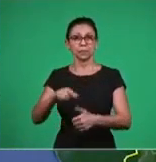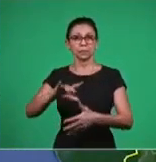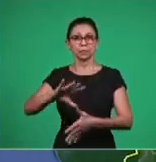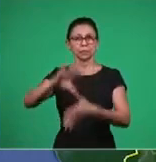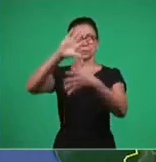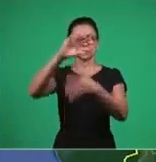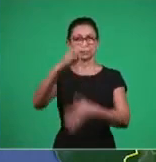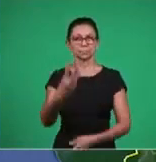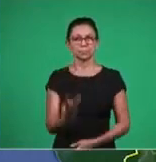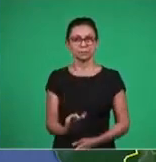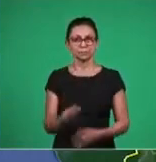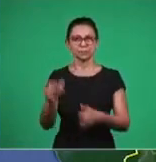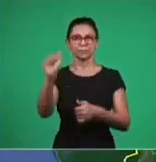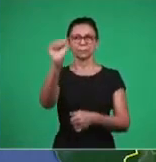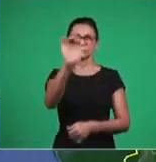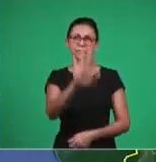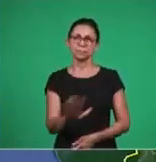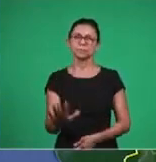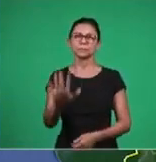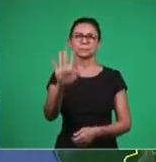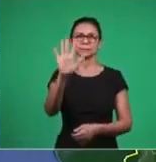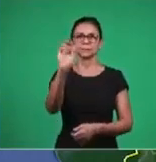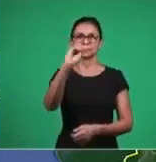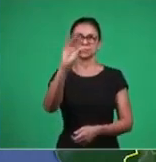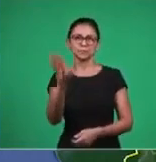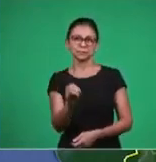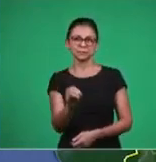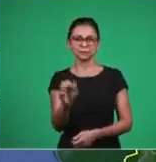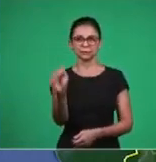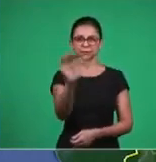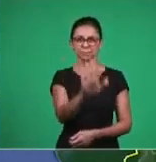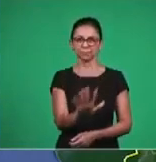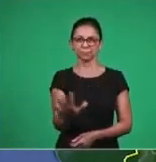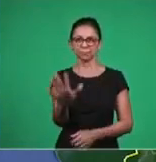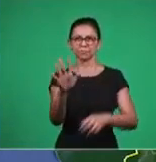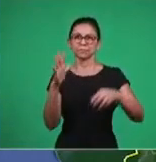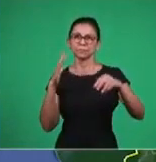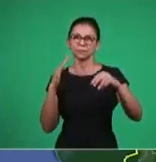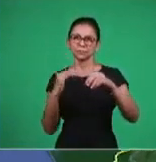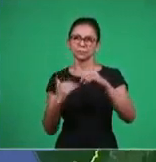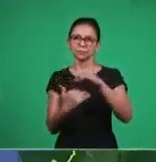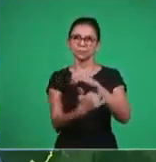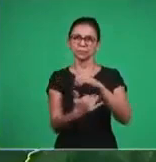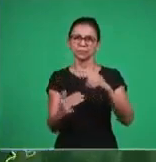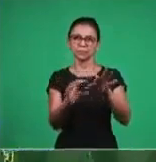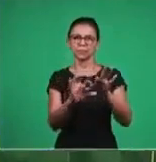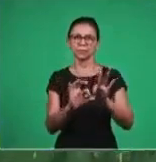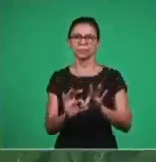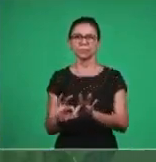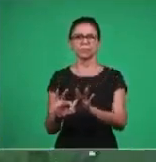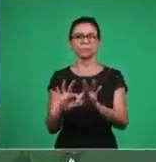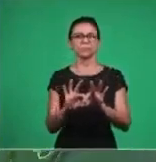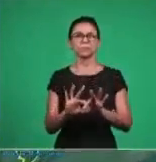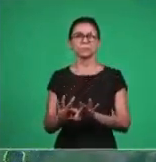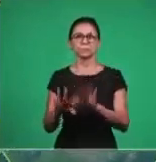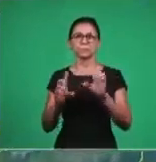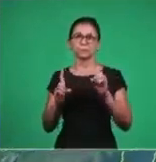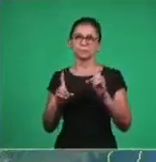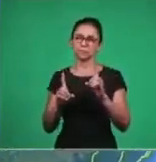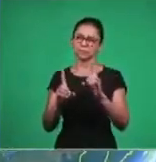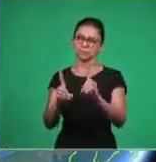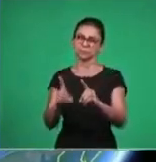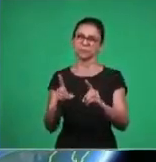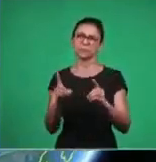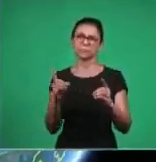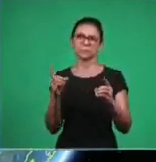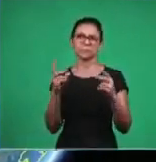planet, churches in countries in the three Americas, Europe, Africa, Asia, and Oceania, connected by the